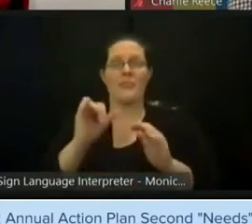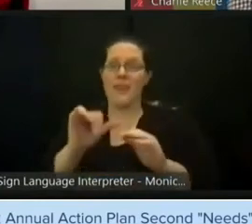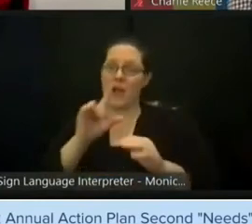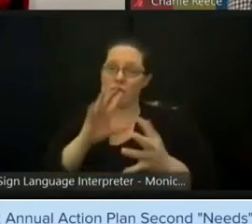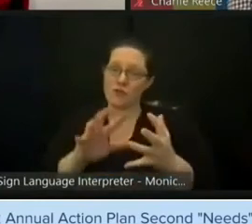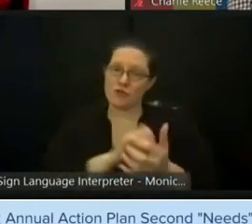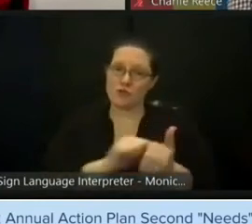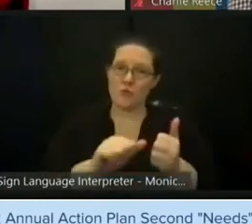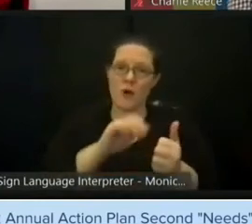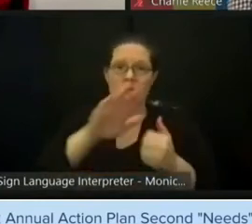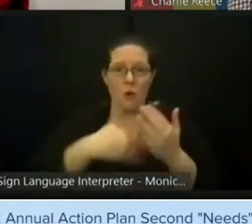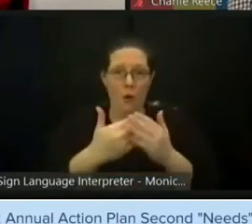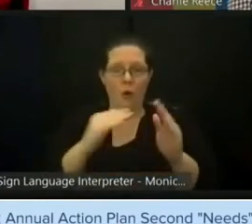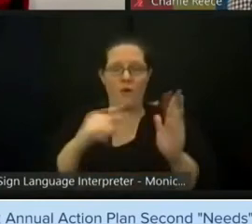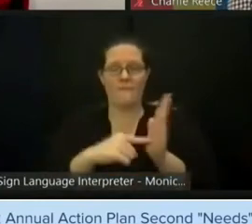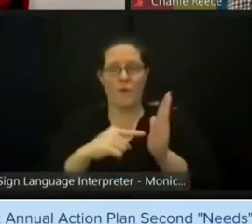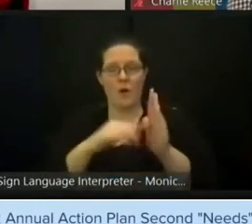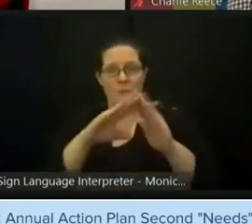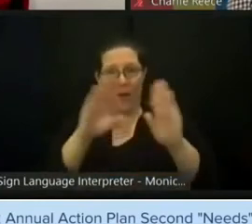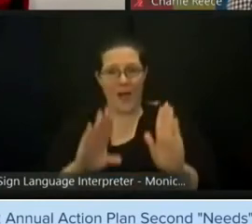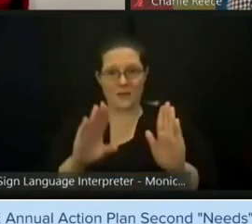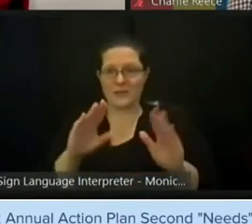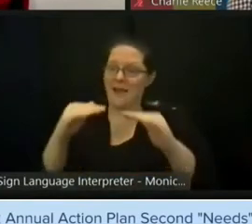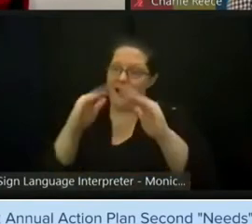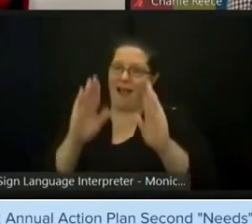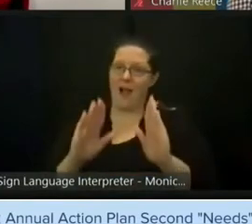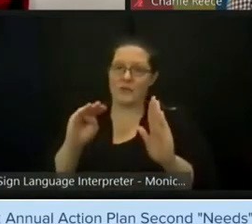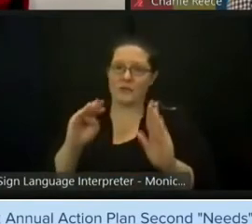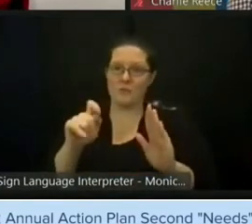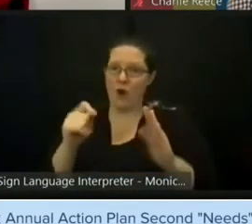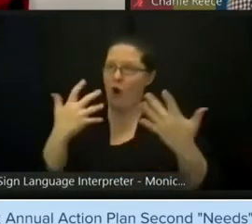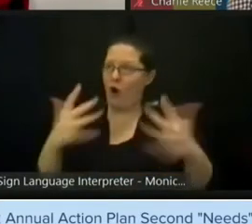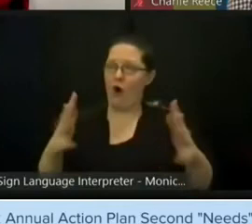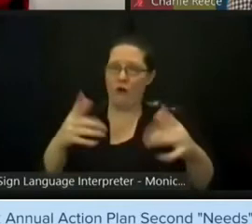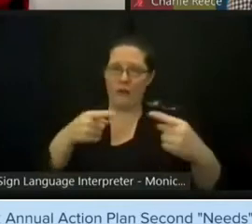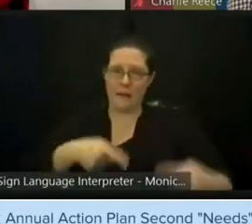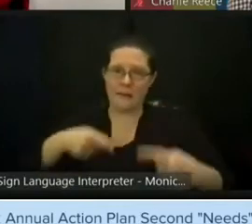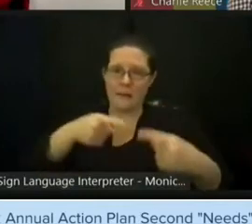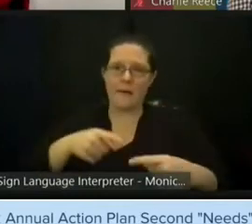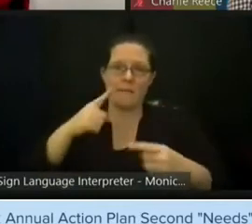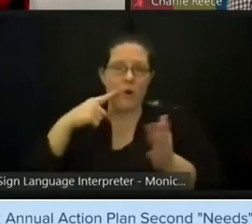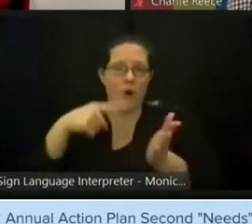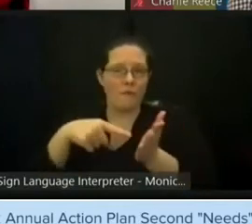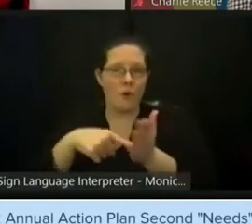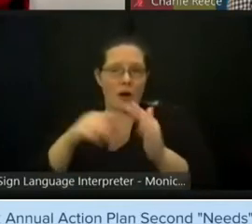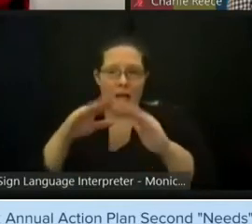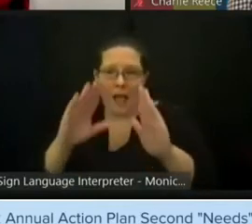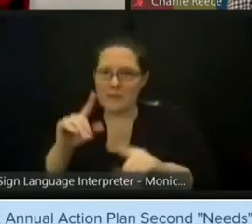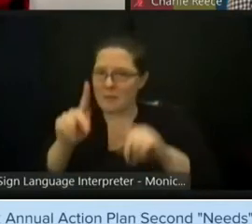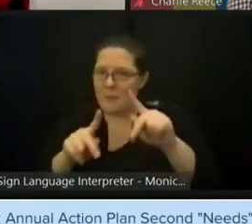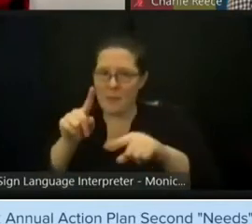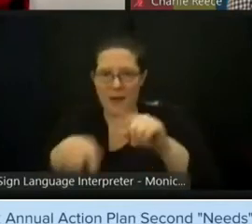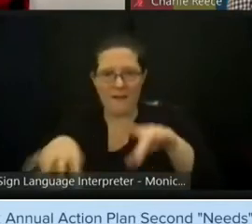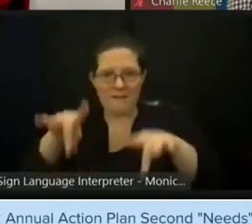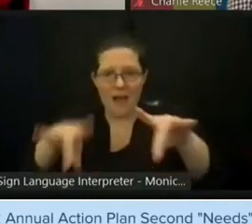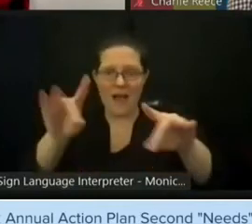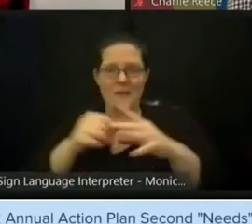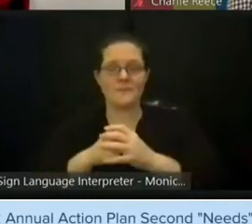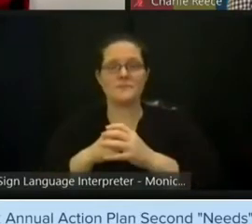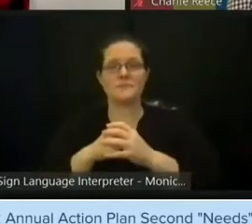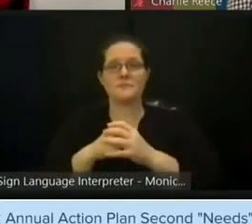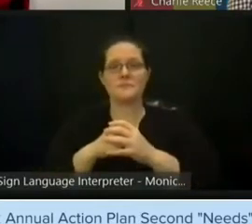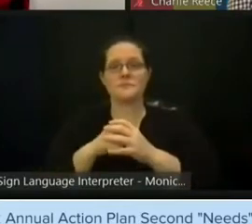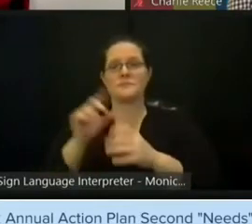naturally occurring affordable housing in a housing market that is already scarce on affordable housing options for working class communities. Jonathan Dyan, specifically of